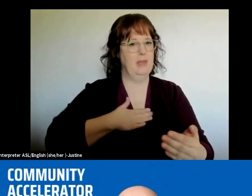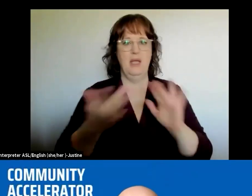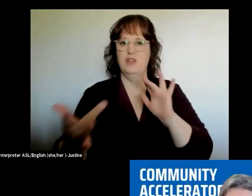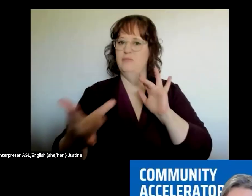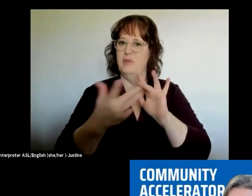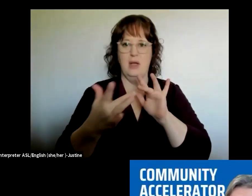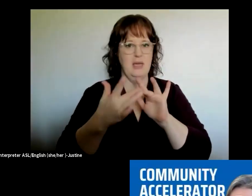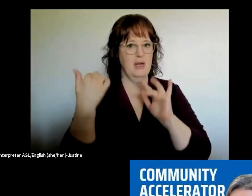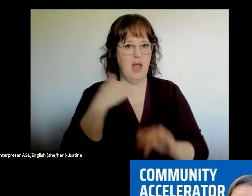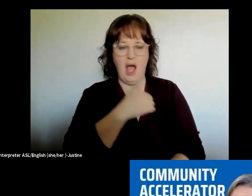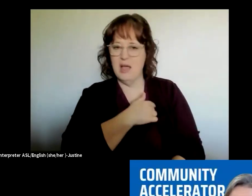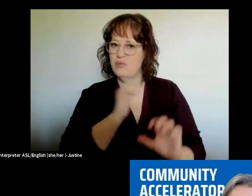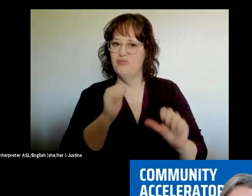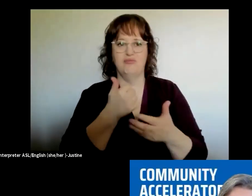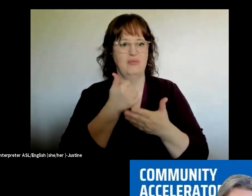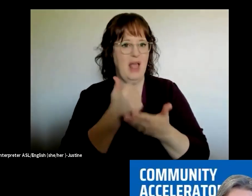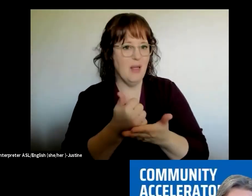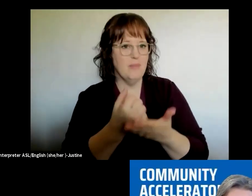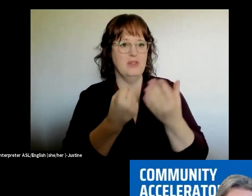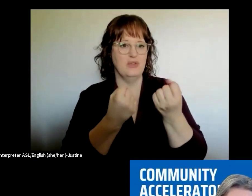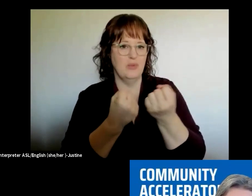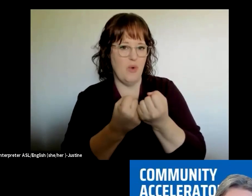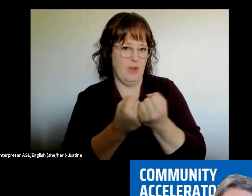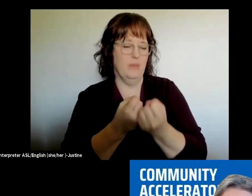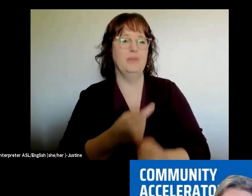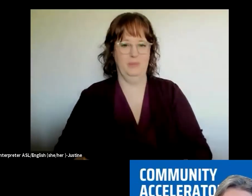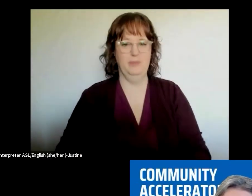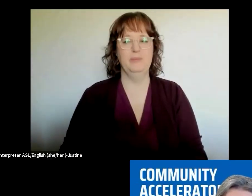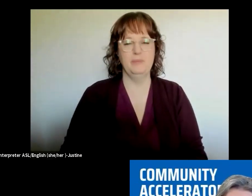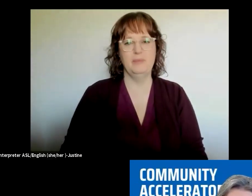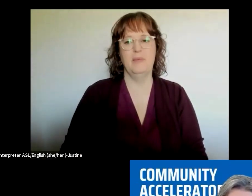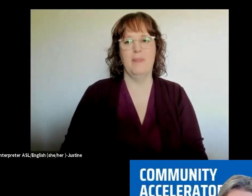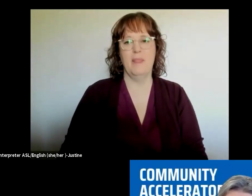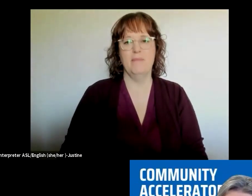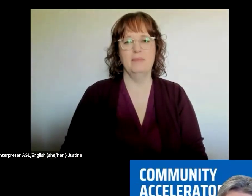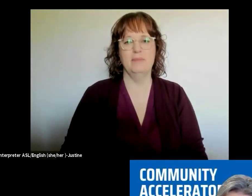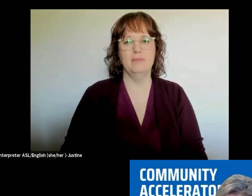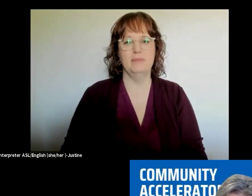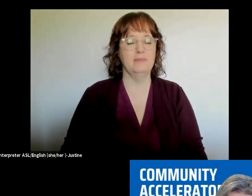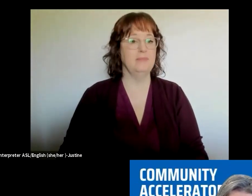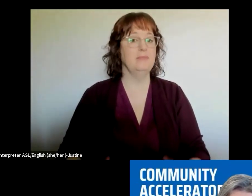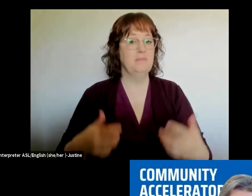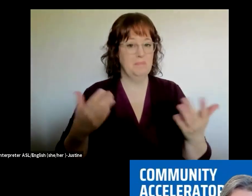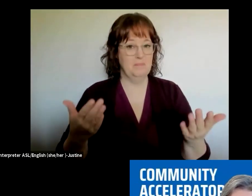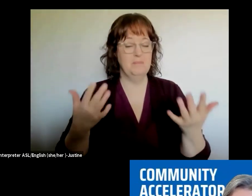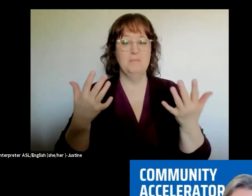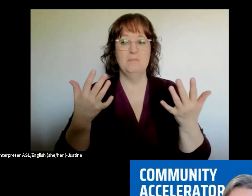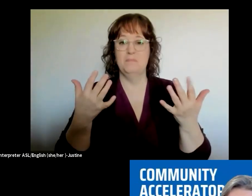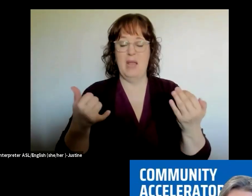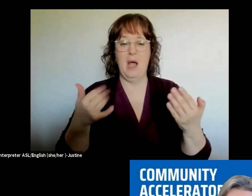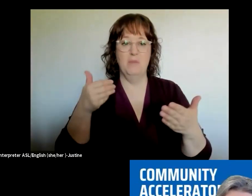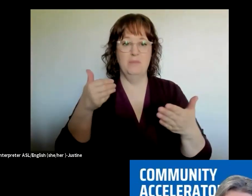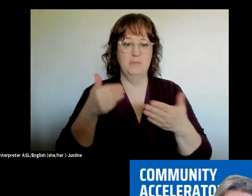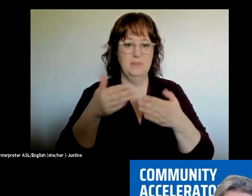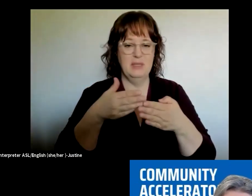out. We're here to support you. So with that wrapping up, I just wanted